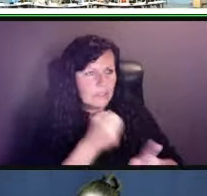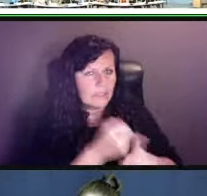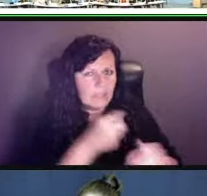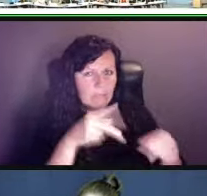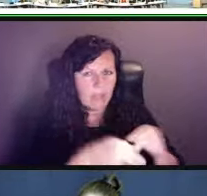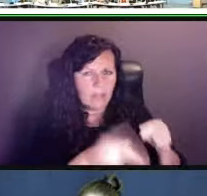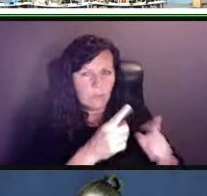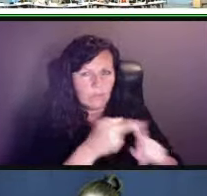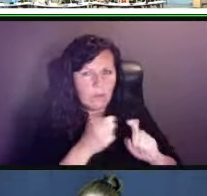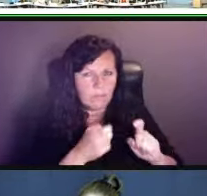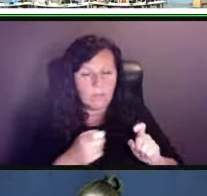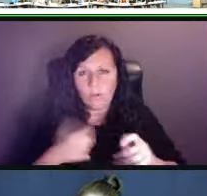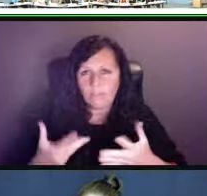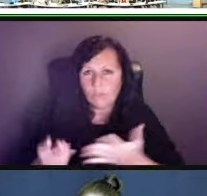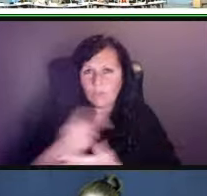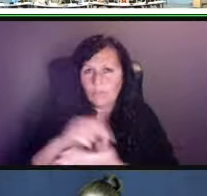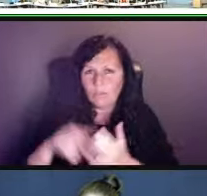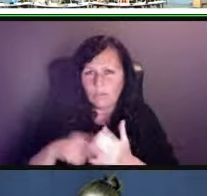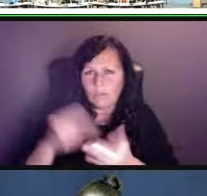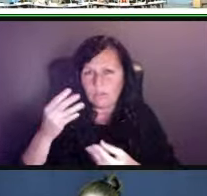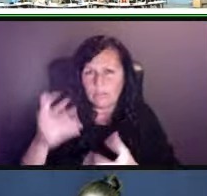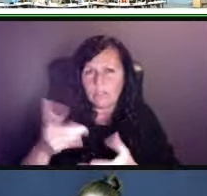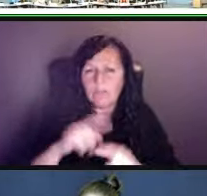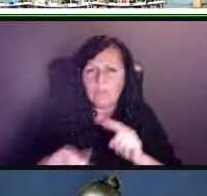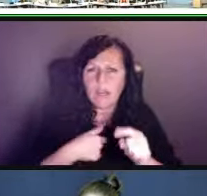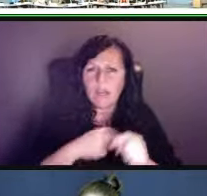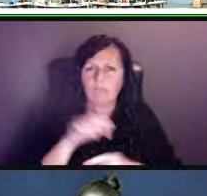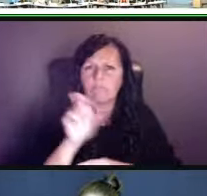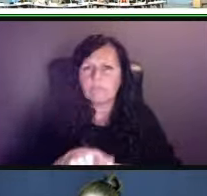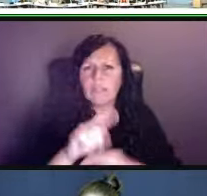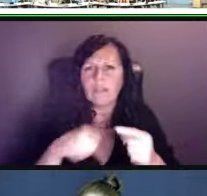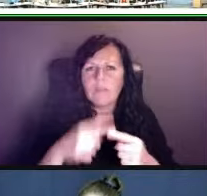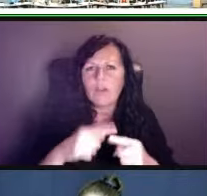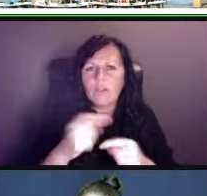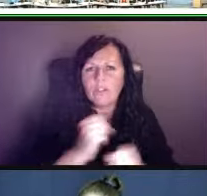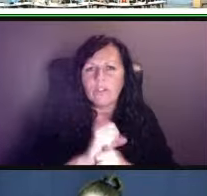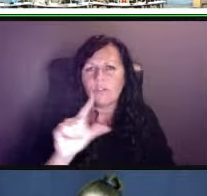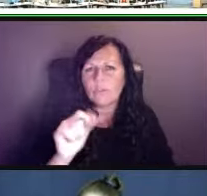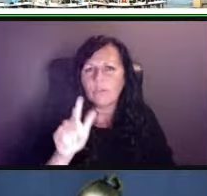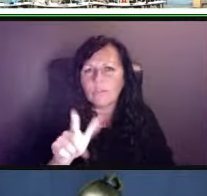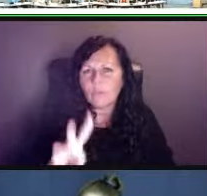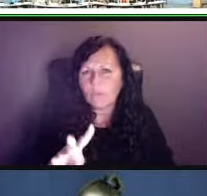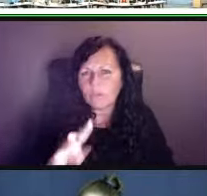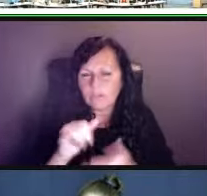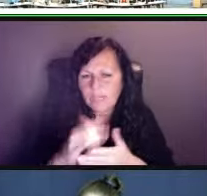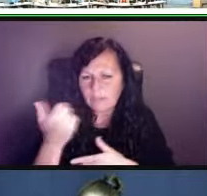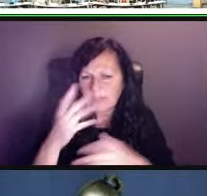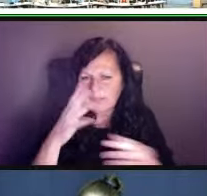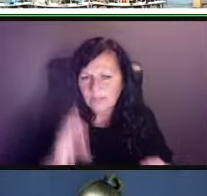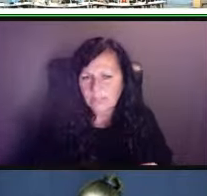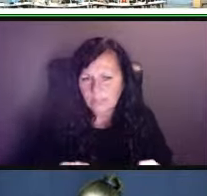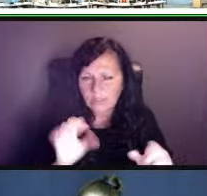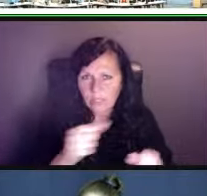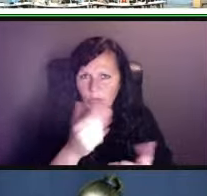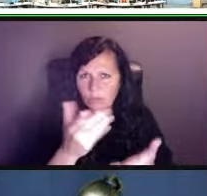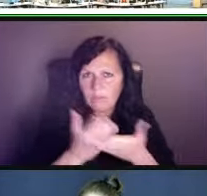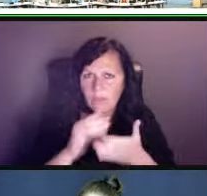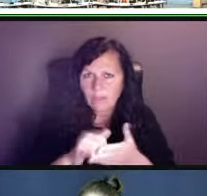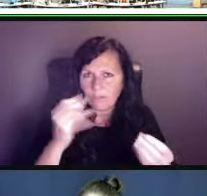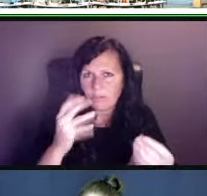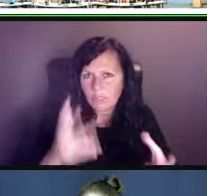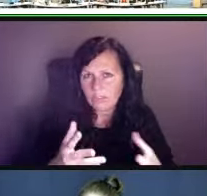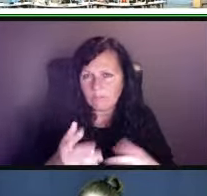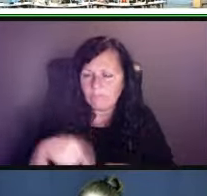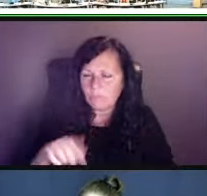this information, but I'm asking right now for 2024. Is that really the best decision that you can provide to us? We think it is. Yeah.